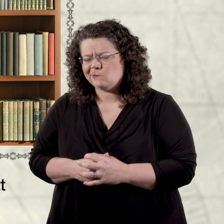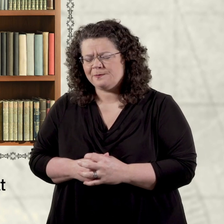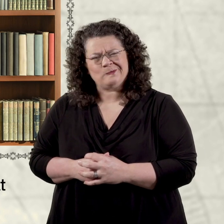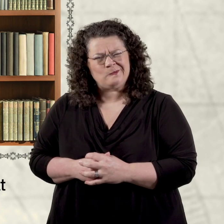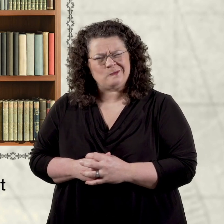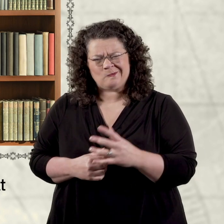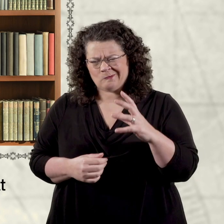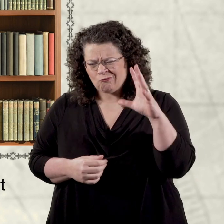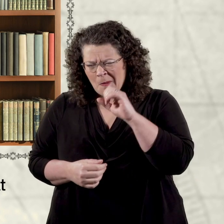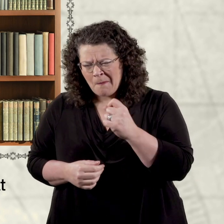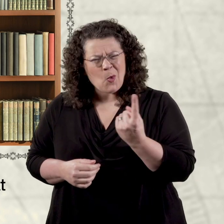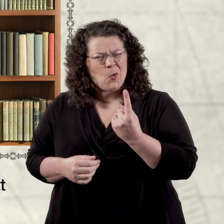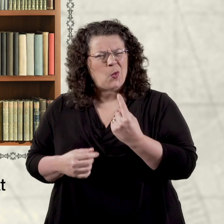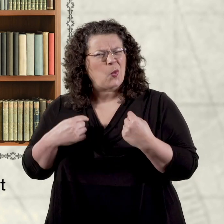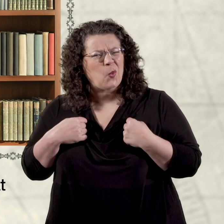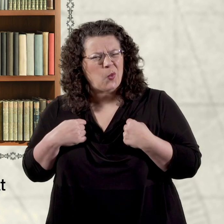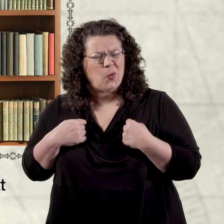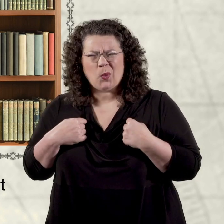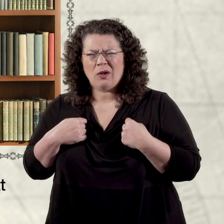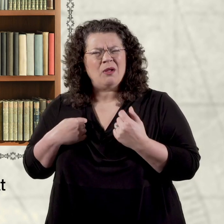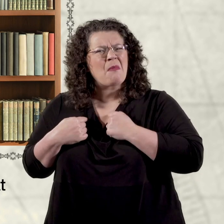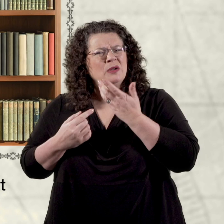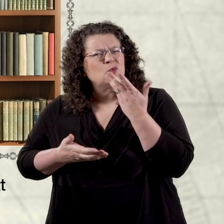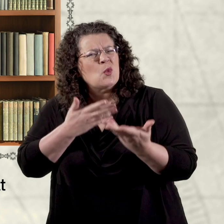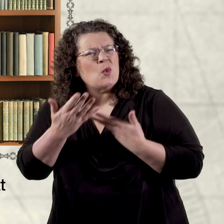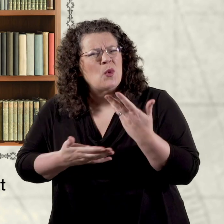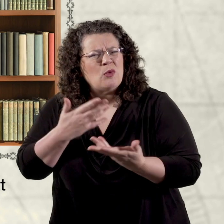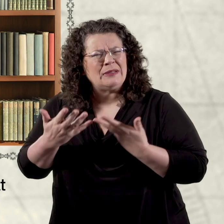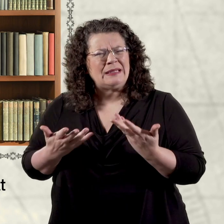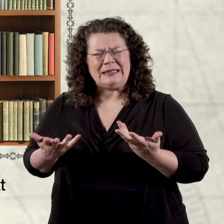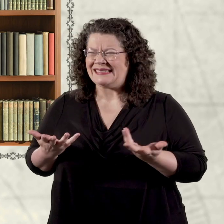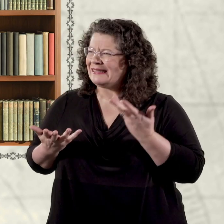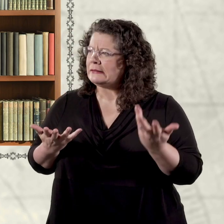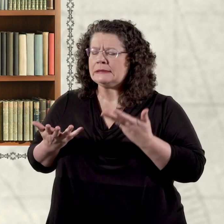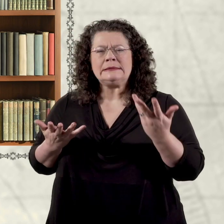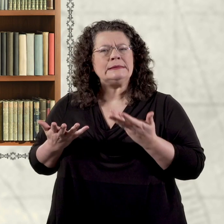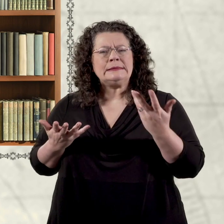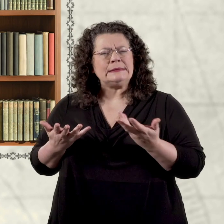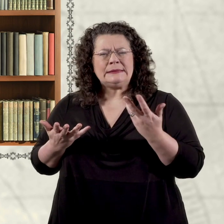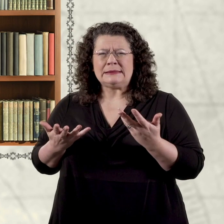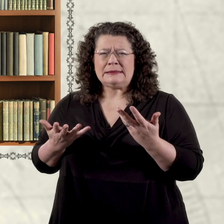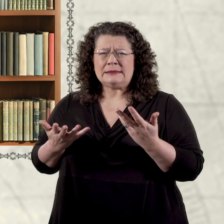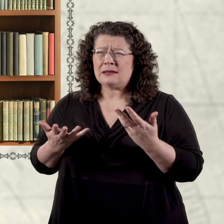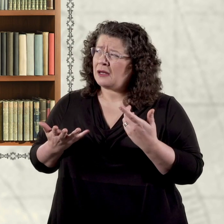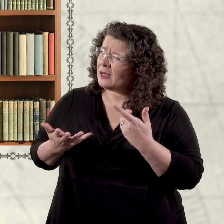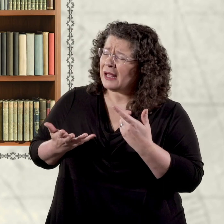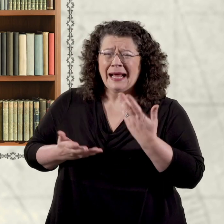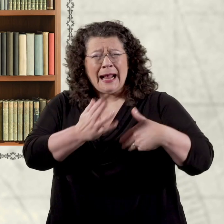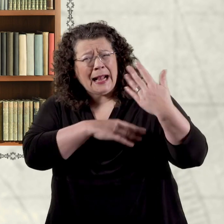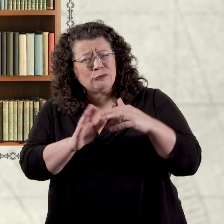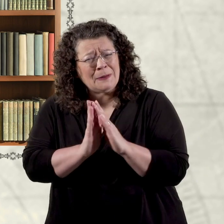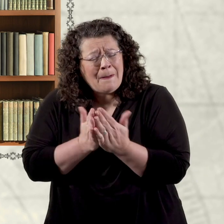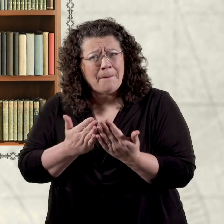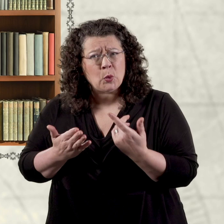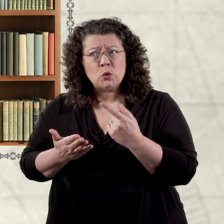I can't really remember who I am or what my story is, to be honest with you. And even these history books, they don't